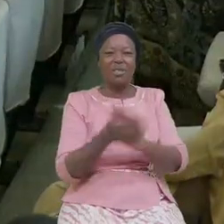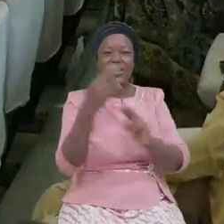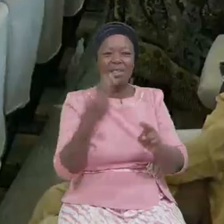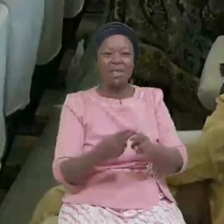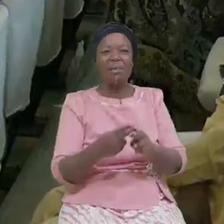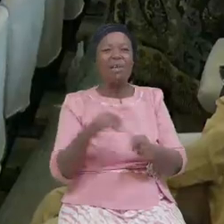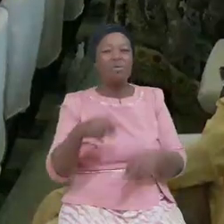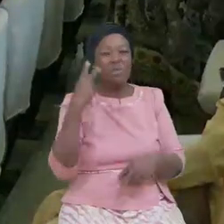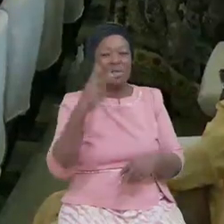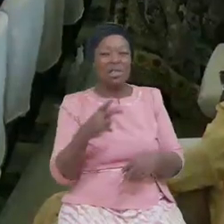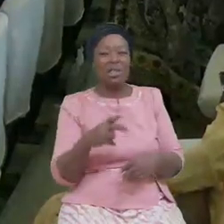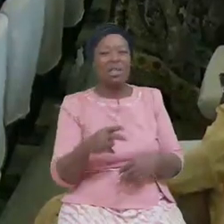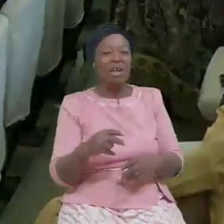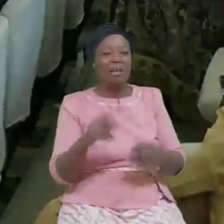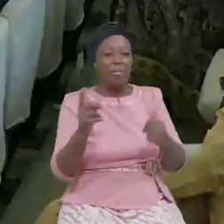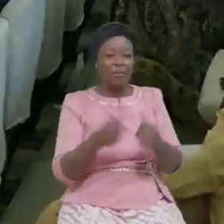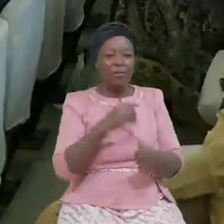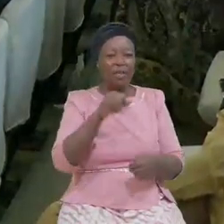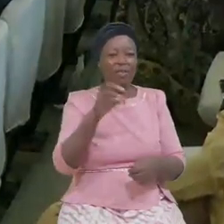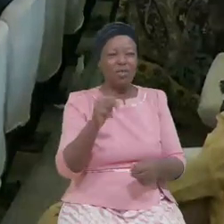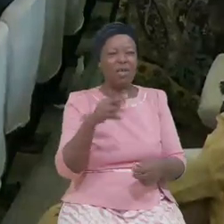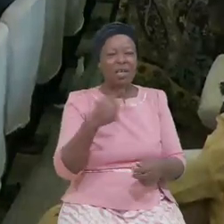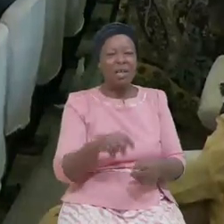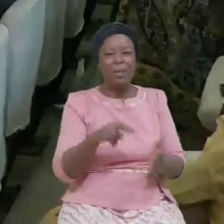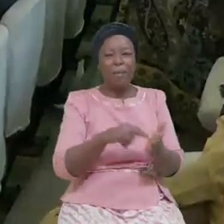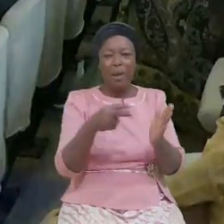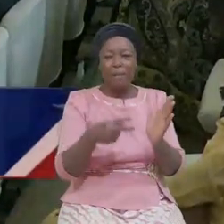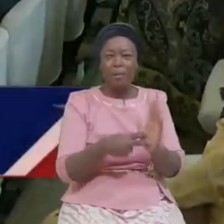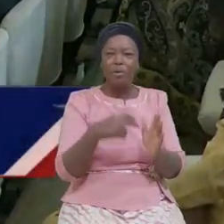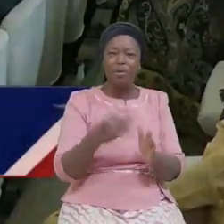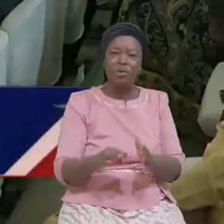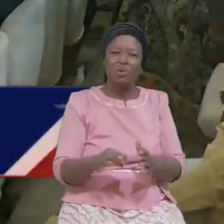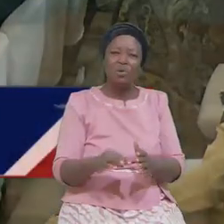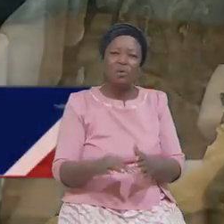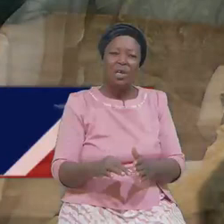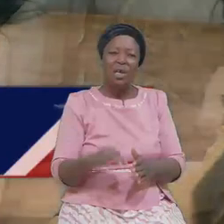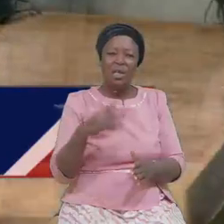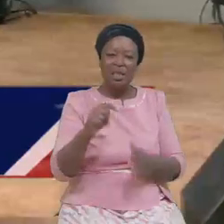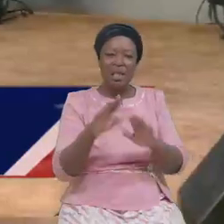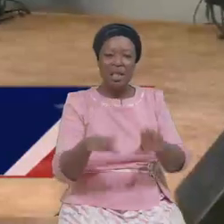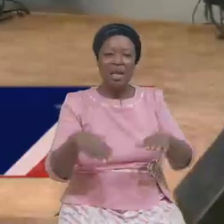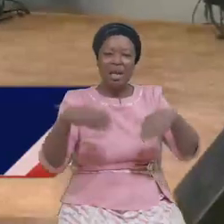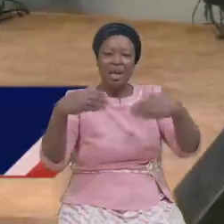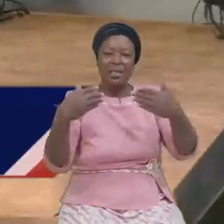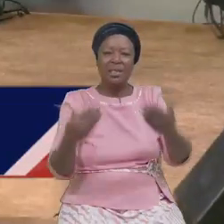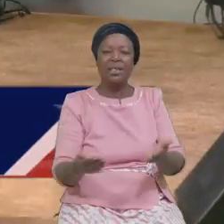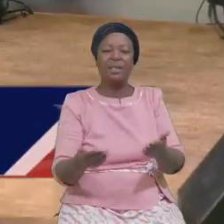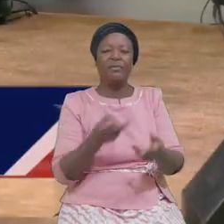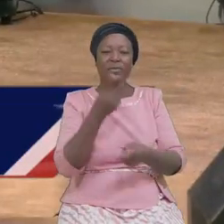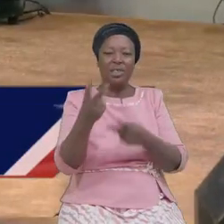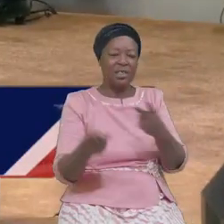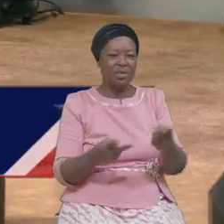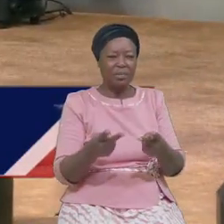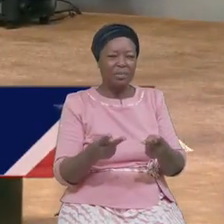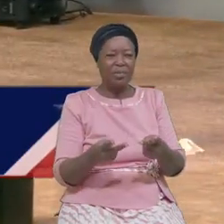at 1 John, the purpose of the granted visitation. We're looking at